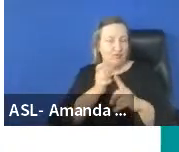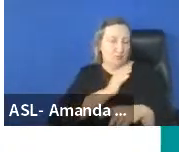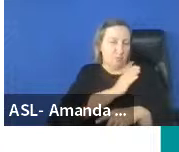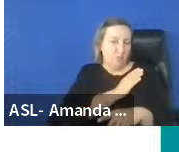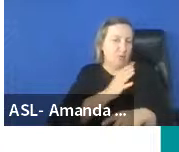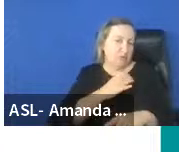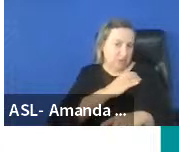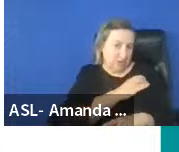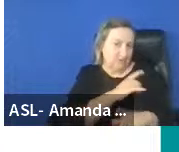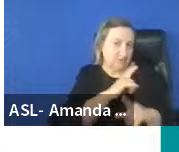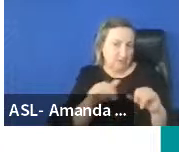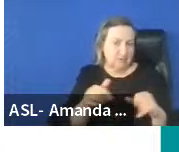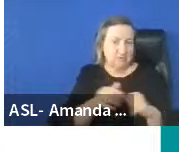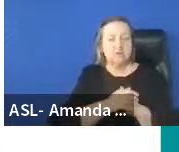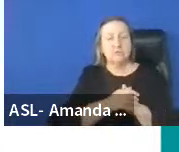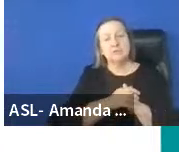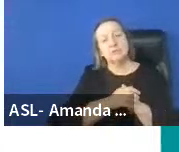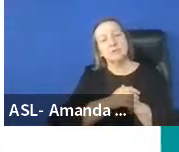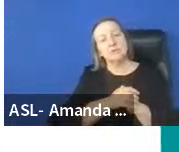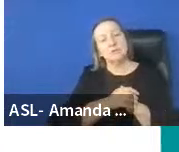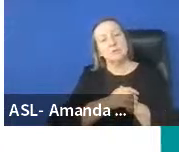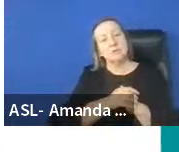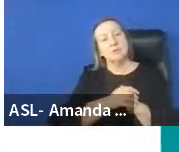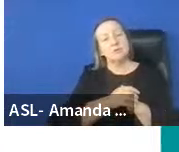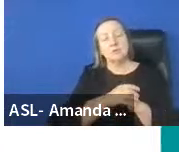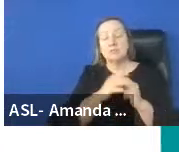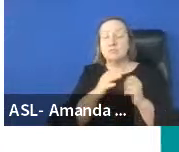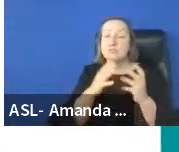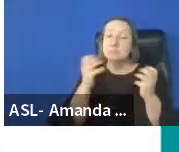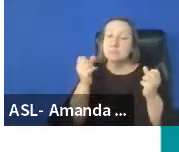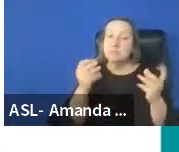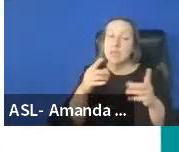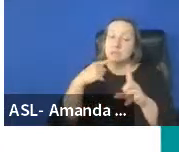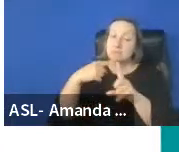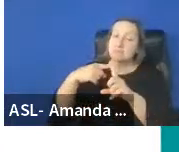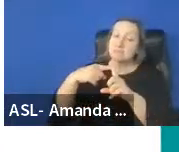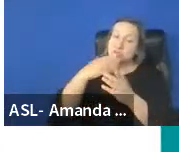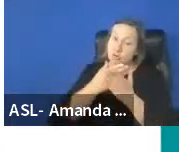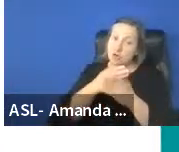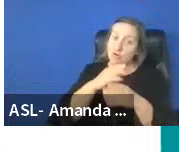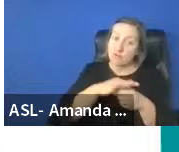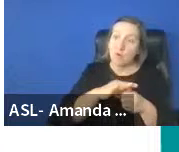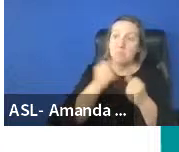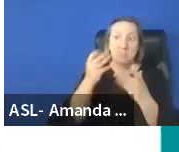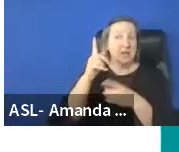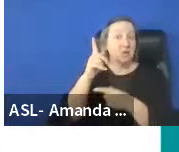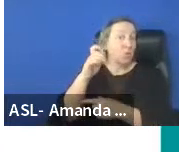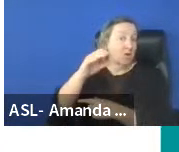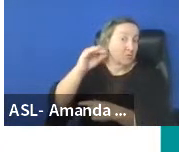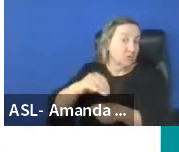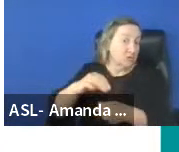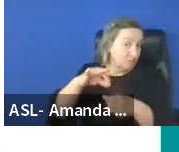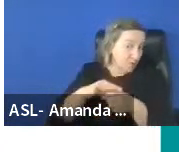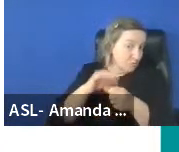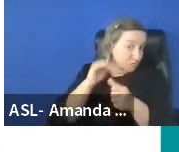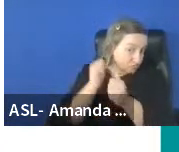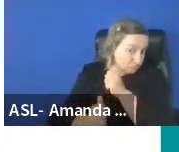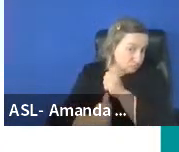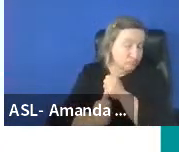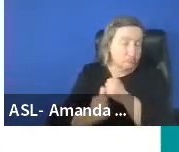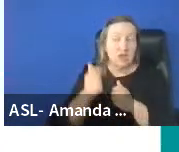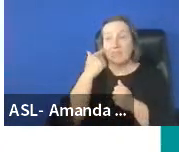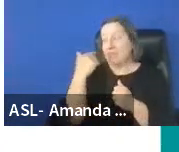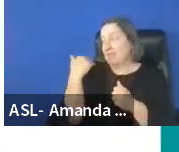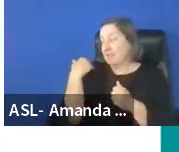some overwhelmingly positive votes, a lot of unanimous votes. And I think at last